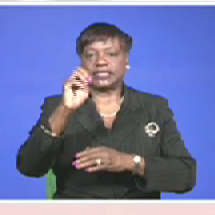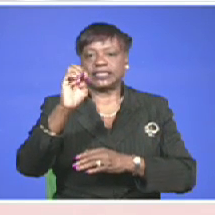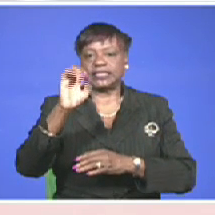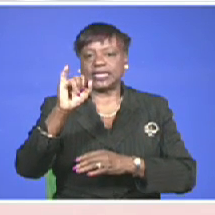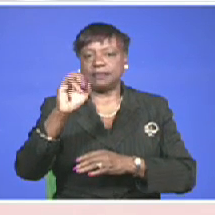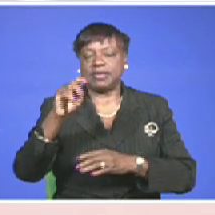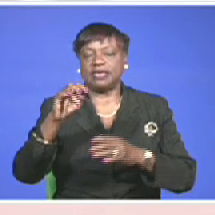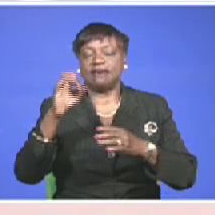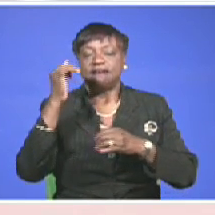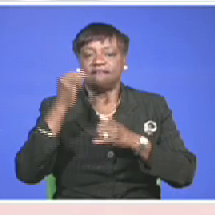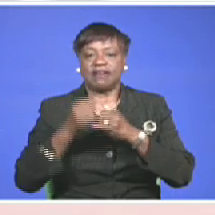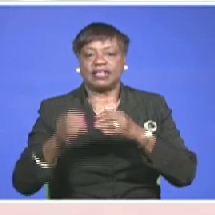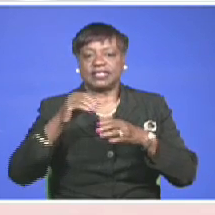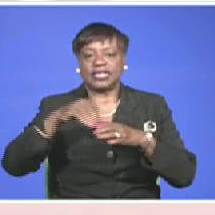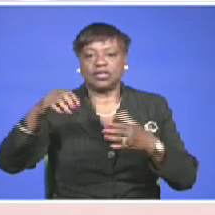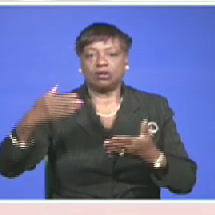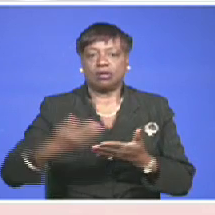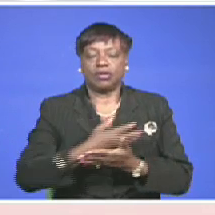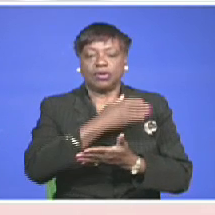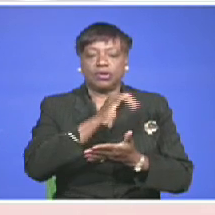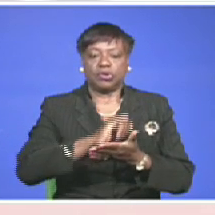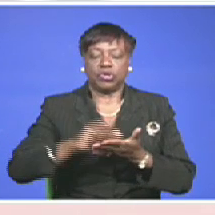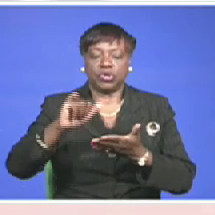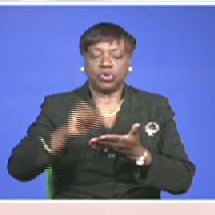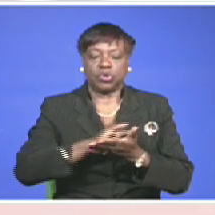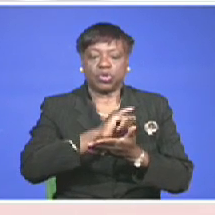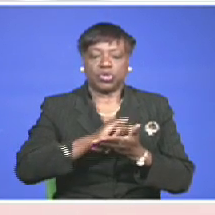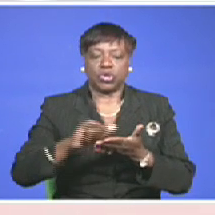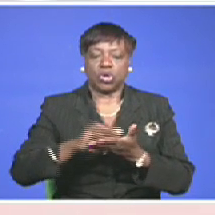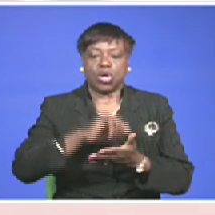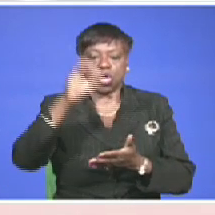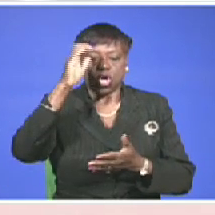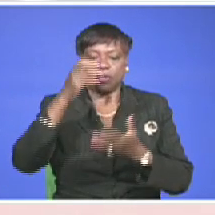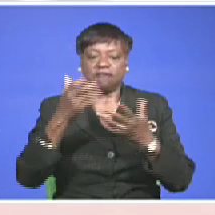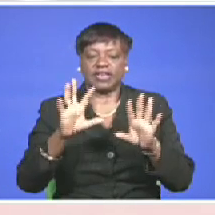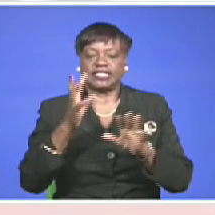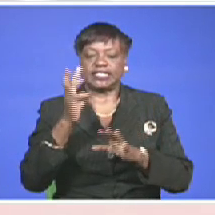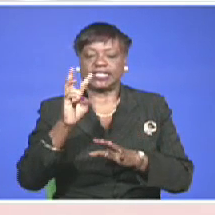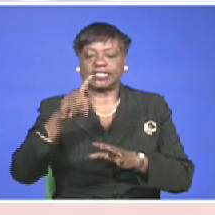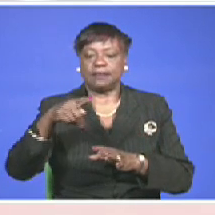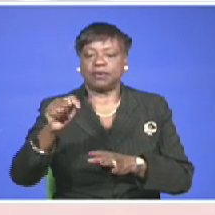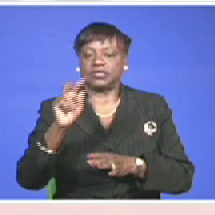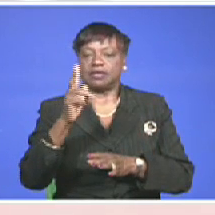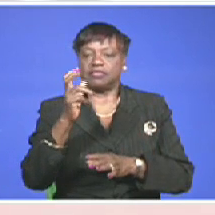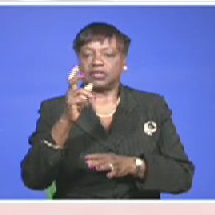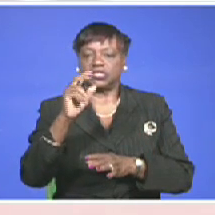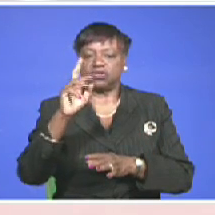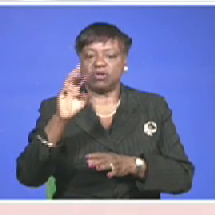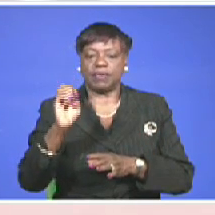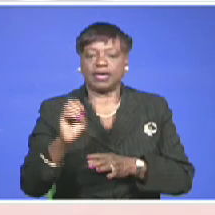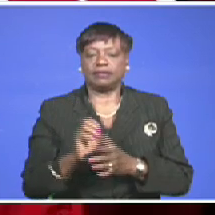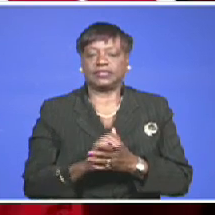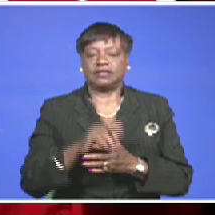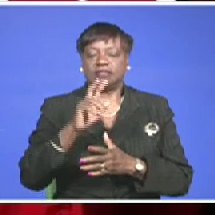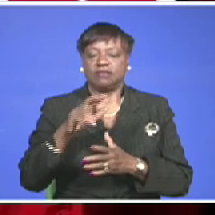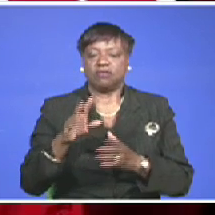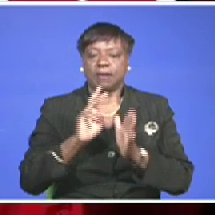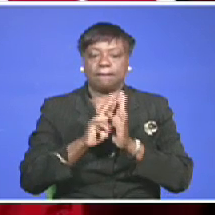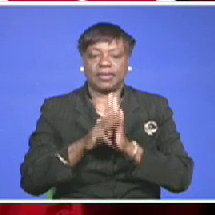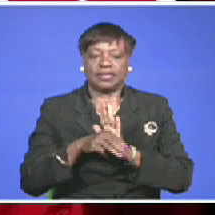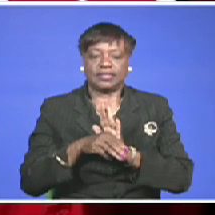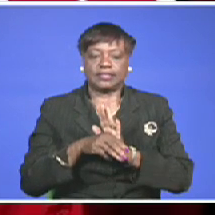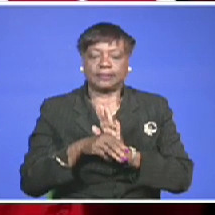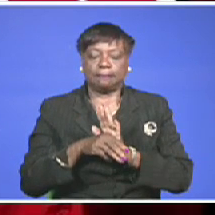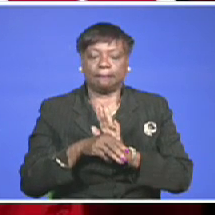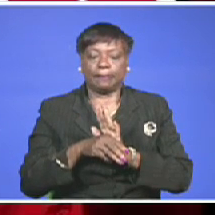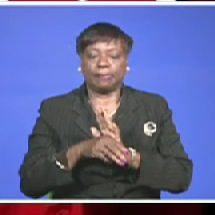finished 7 of 10 from the field, 2 of 4 at the line, 16 points, 13 rebounds, 2 assists, 3 blocks in 33 minutes. Up next for the